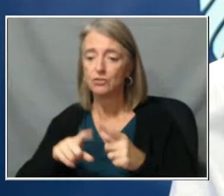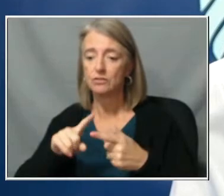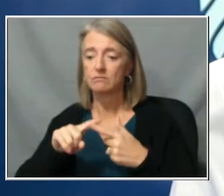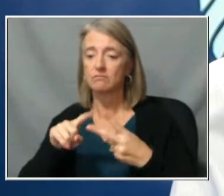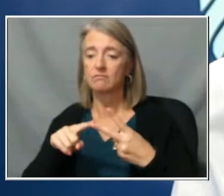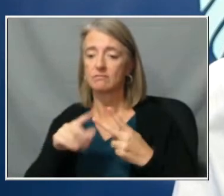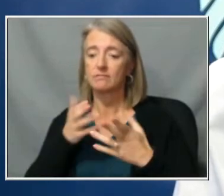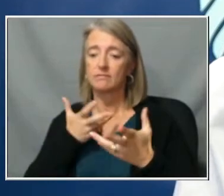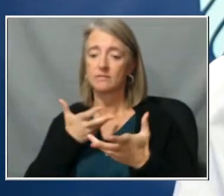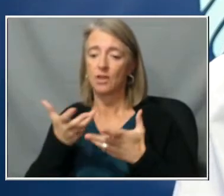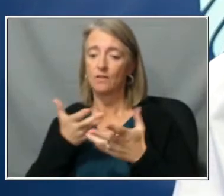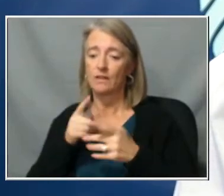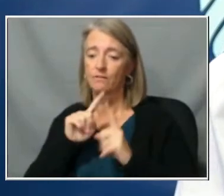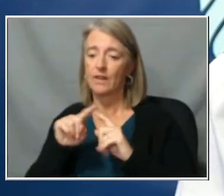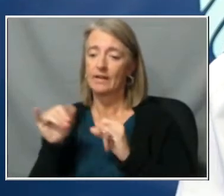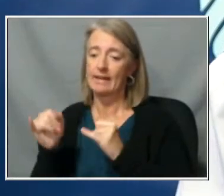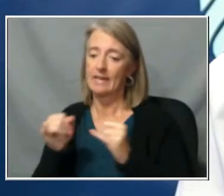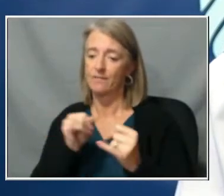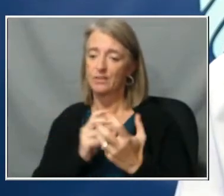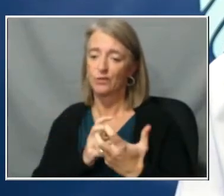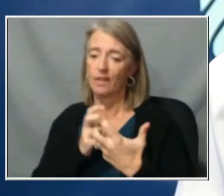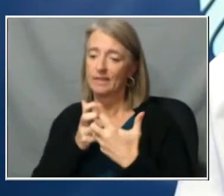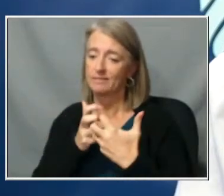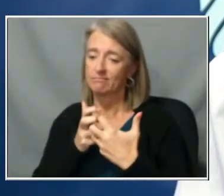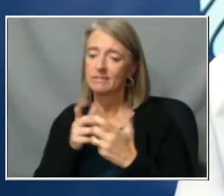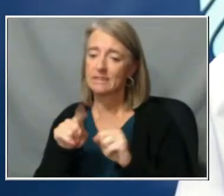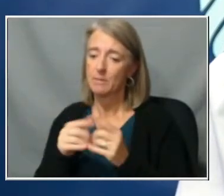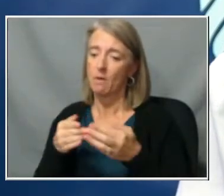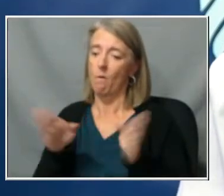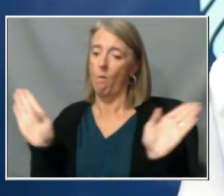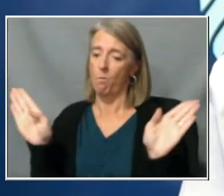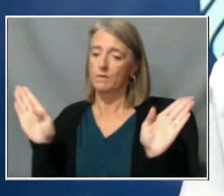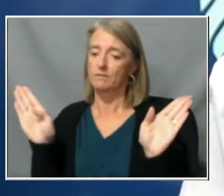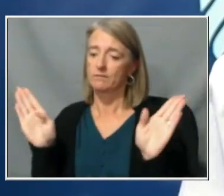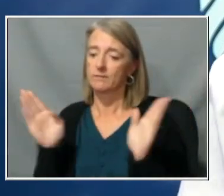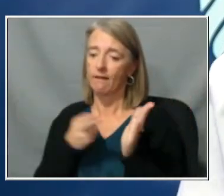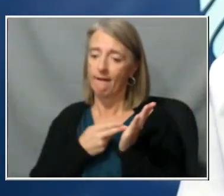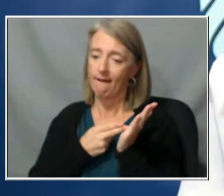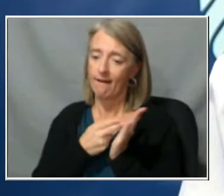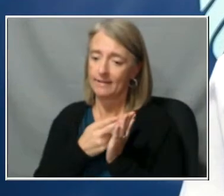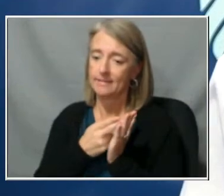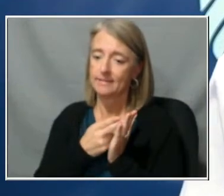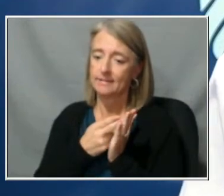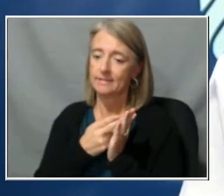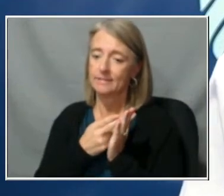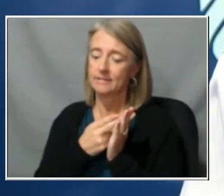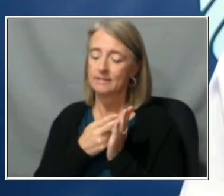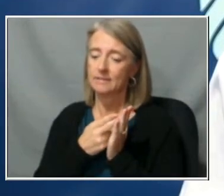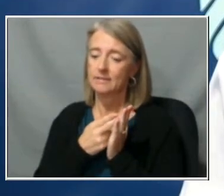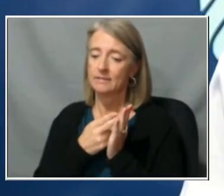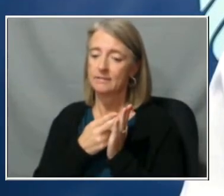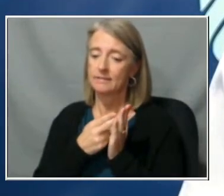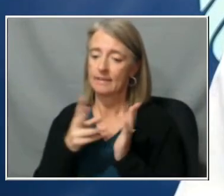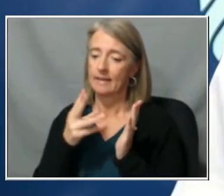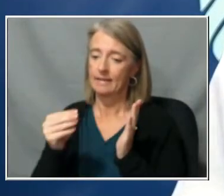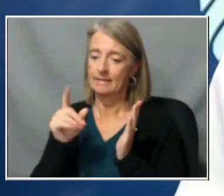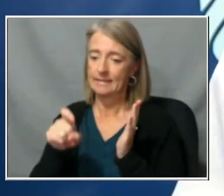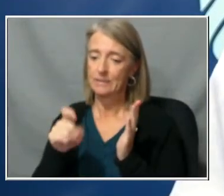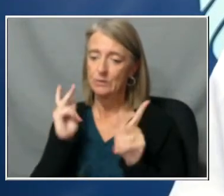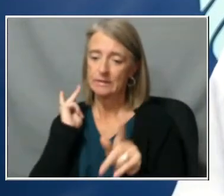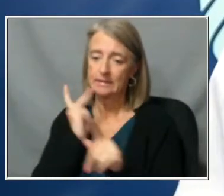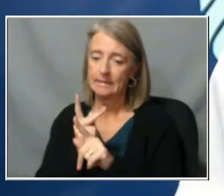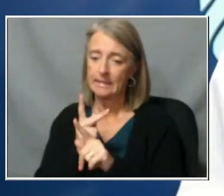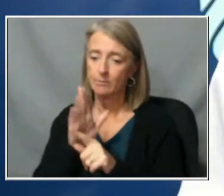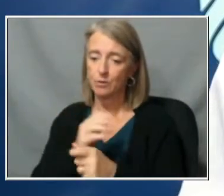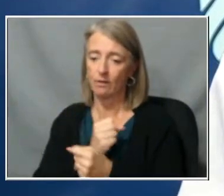really individualized. And I would say they need to be open, and they need to be honest, and they need to be framed around keeping your loved